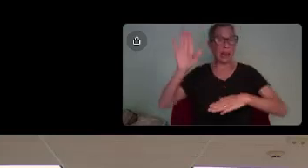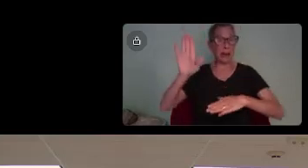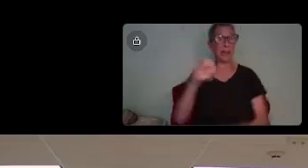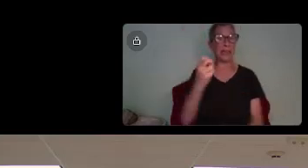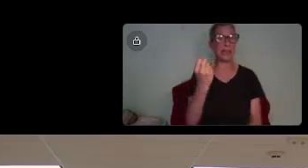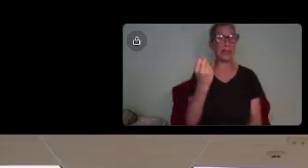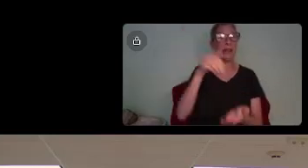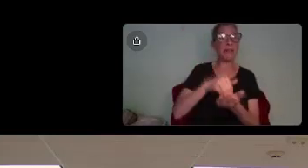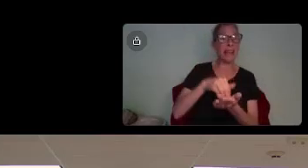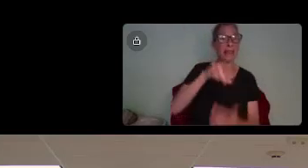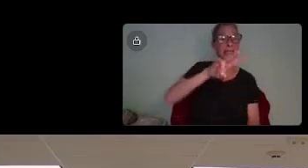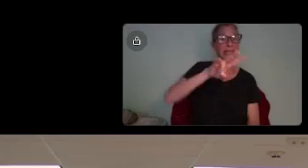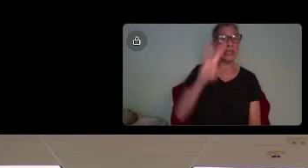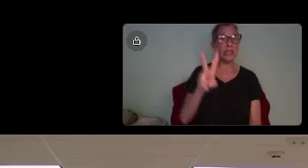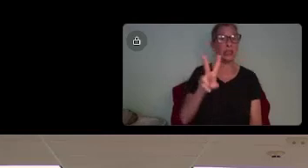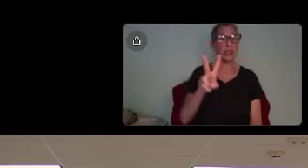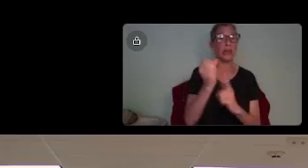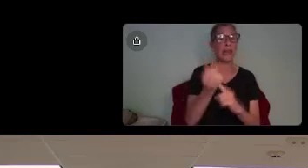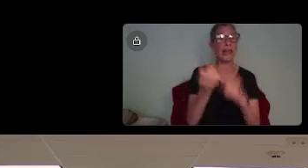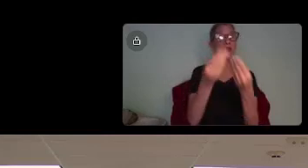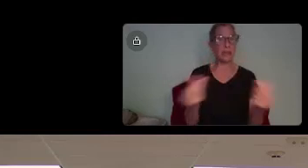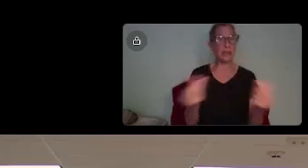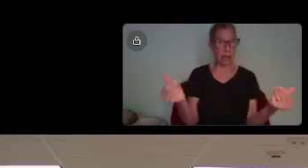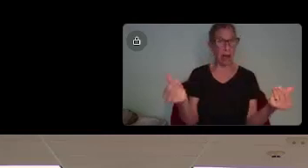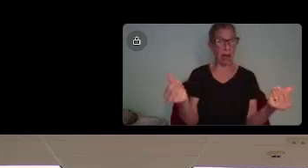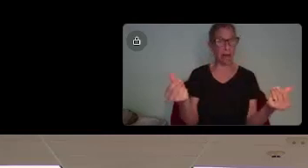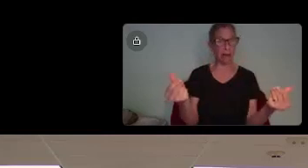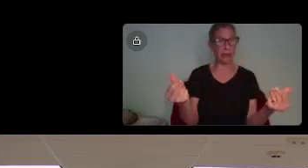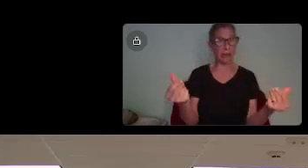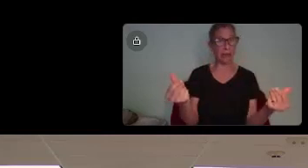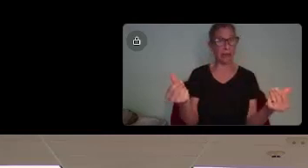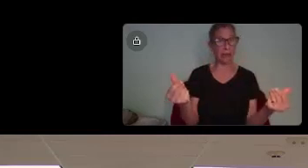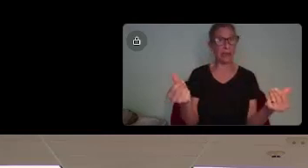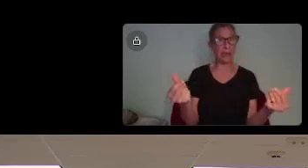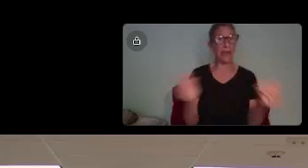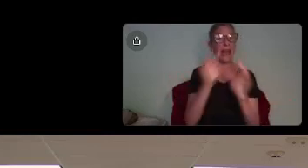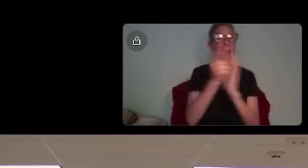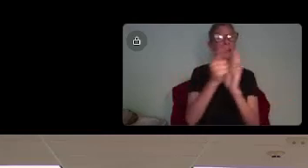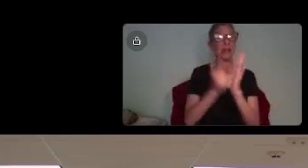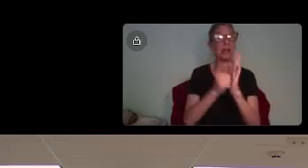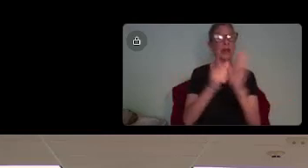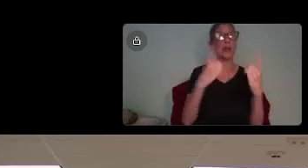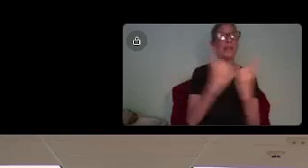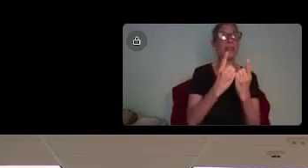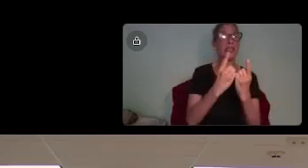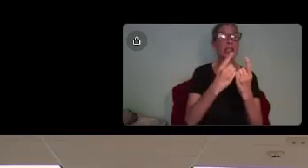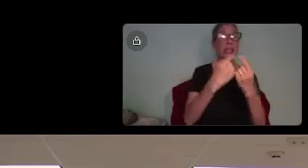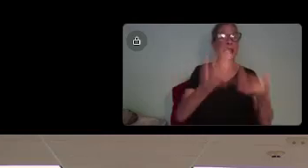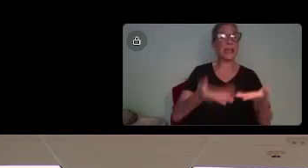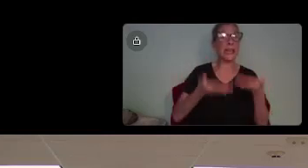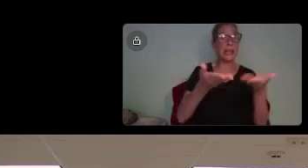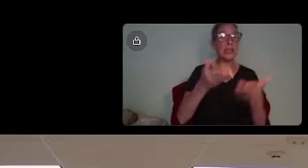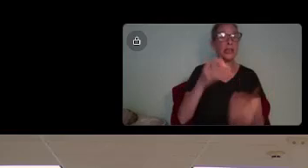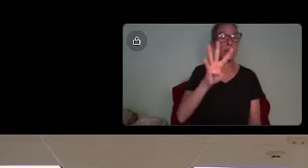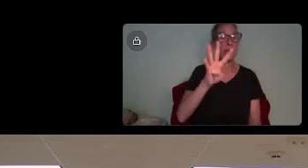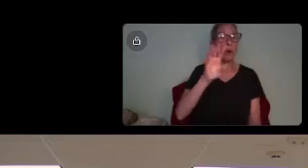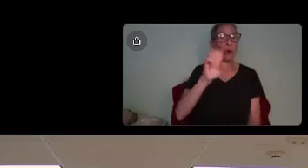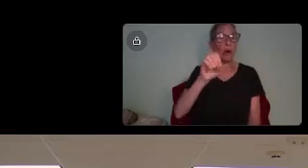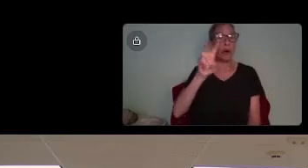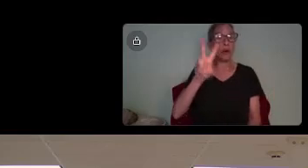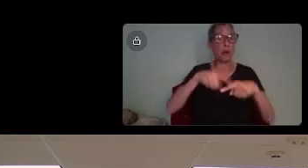12,572 cases were resolved at the hearing, and the Adjudication Division issued 402 reserved decisions.